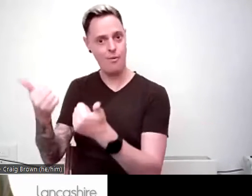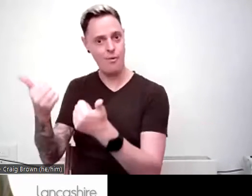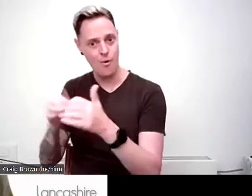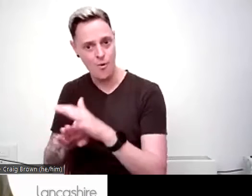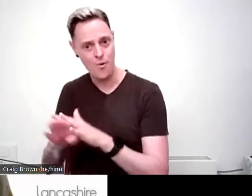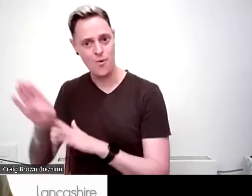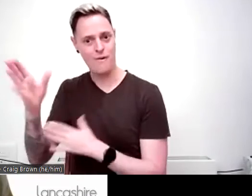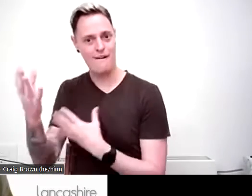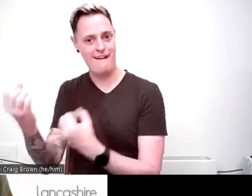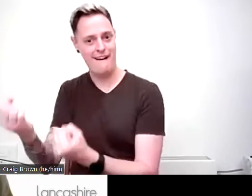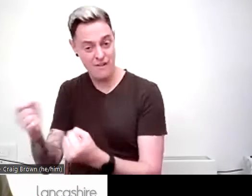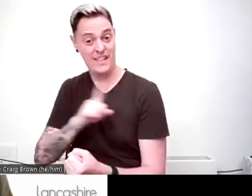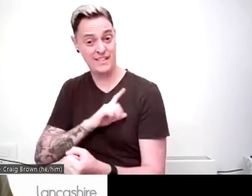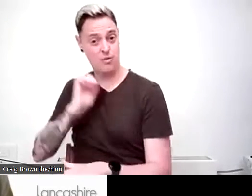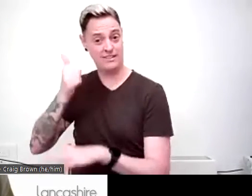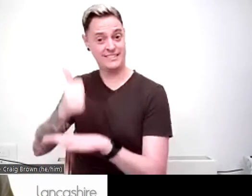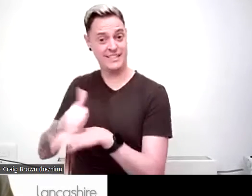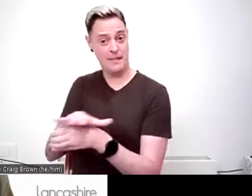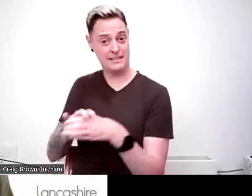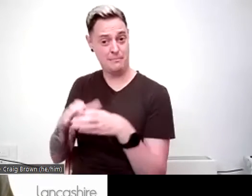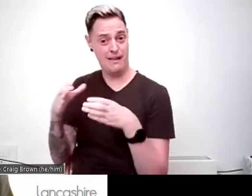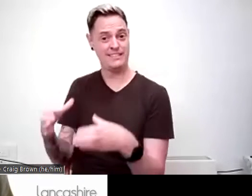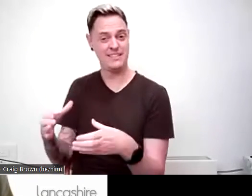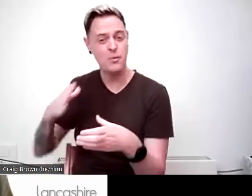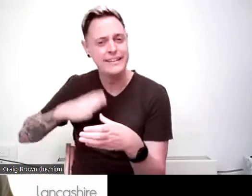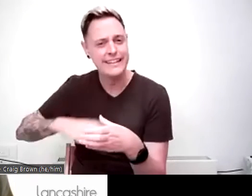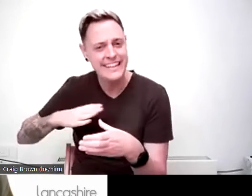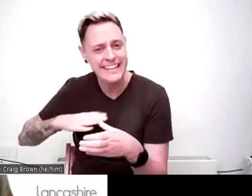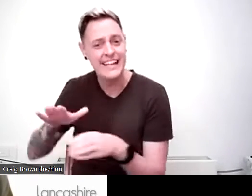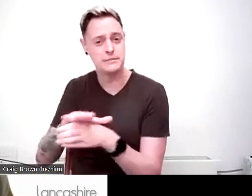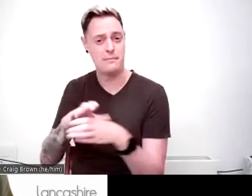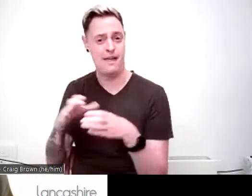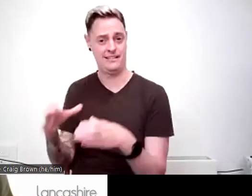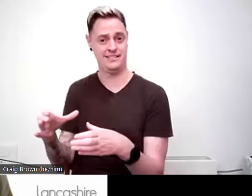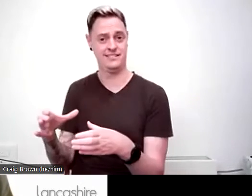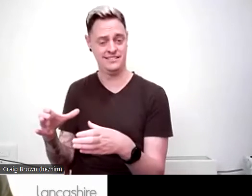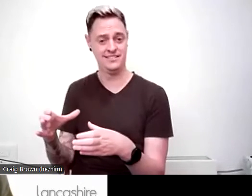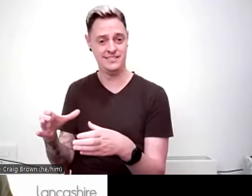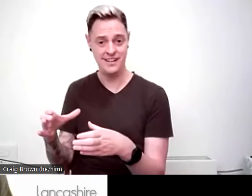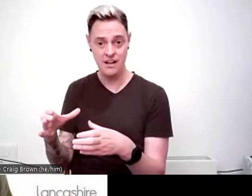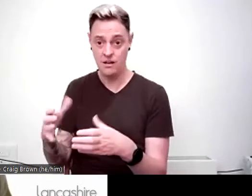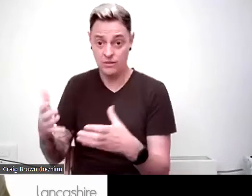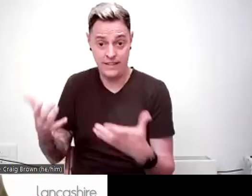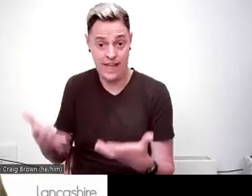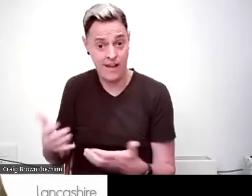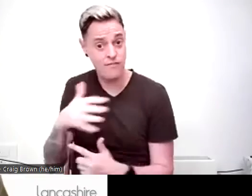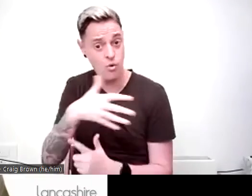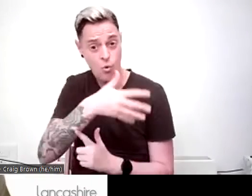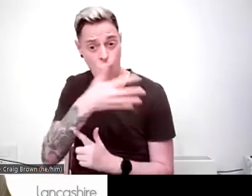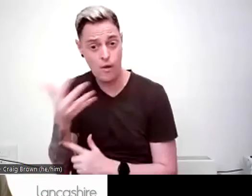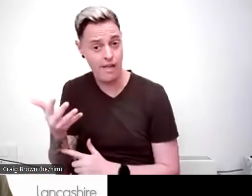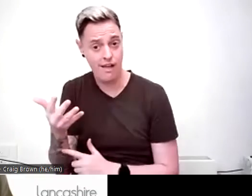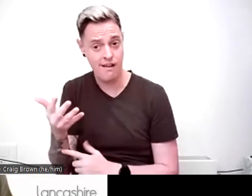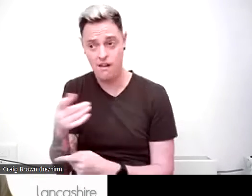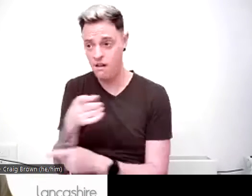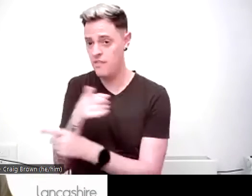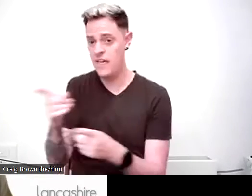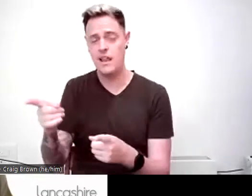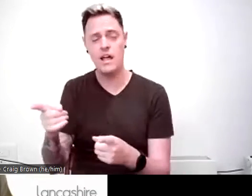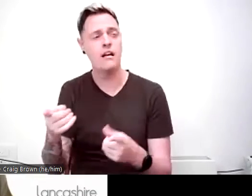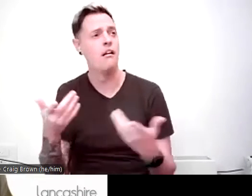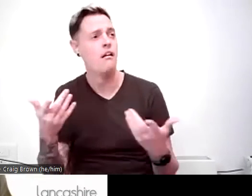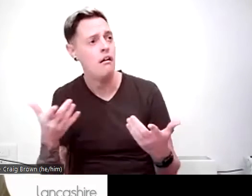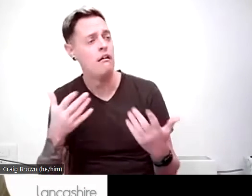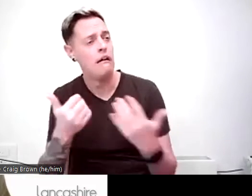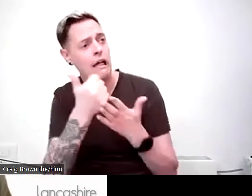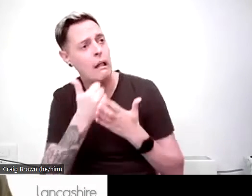why we need these spaces, because right now queer people are crying out for healing and crying